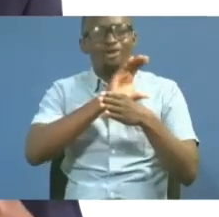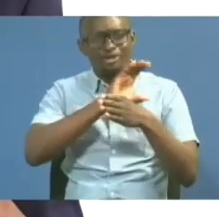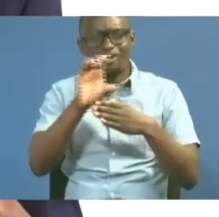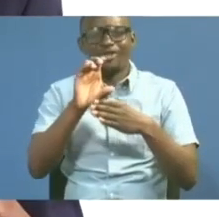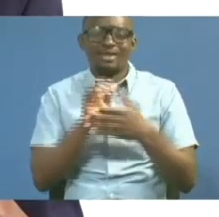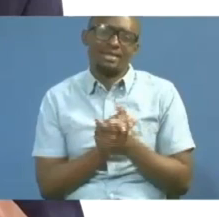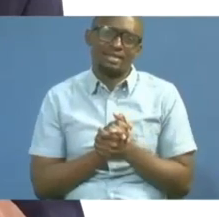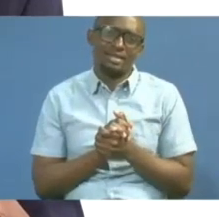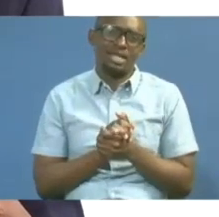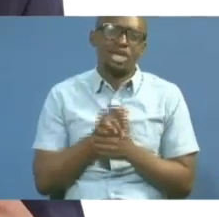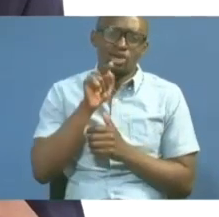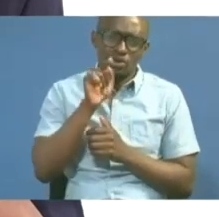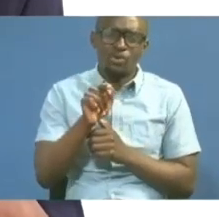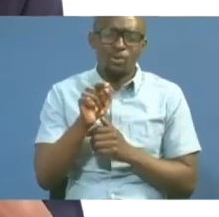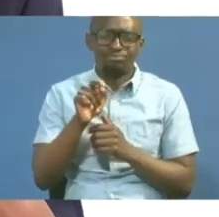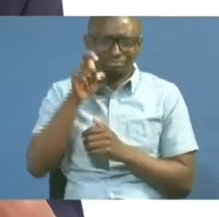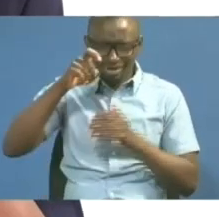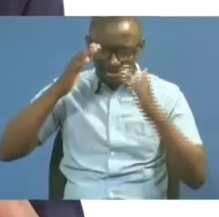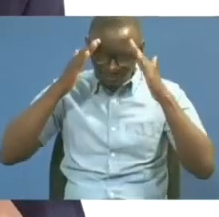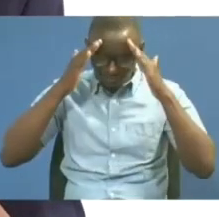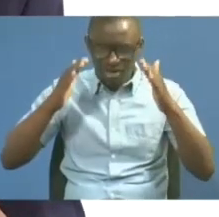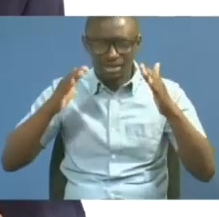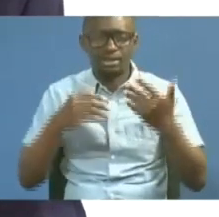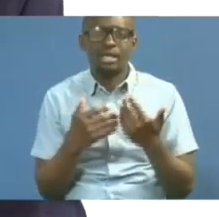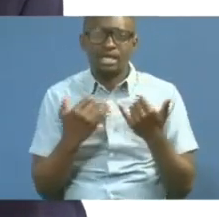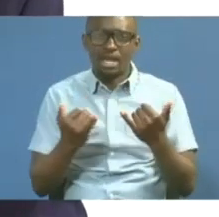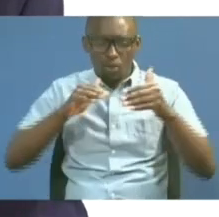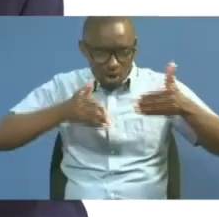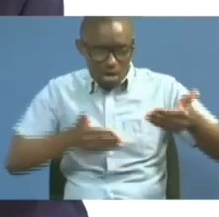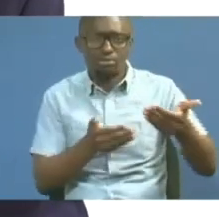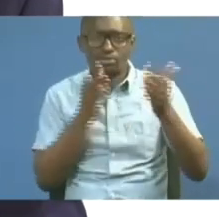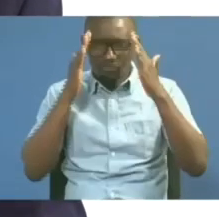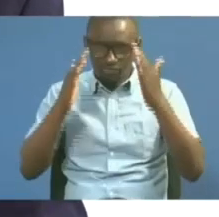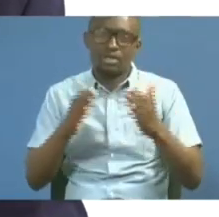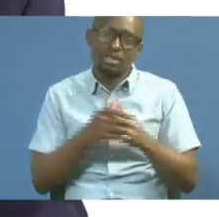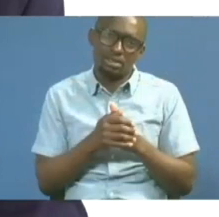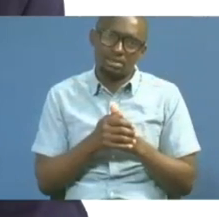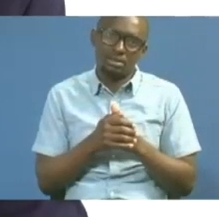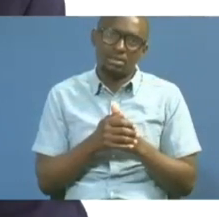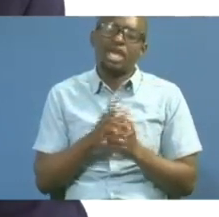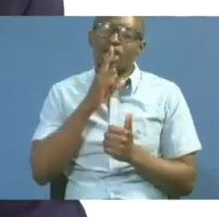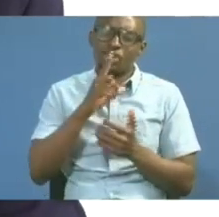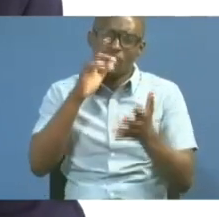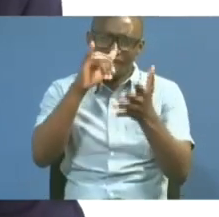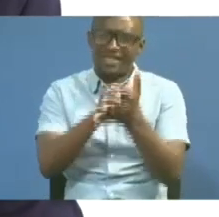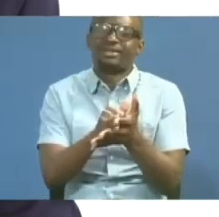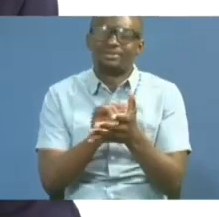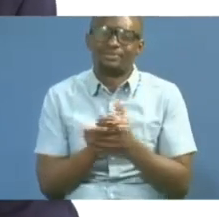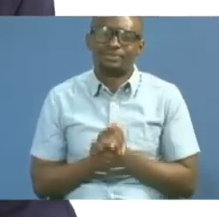which are professional courses, you should seek to focus. How do you do that? It is by